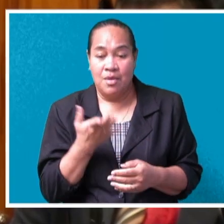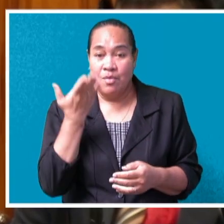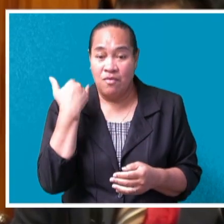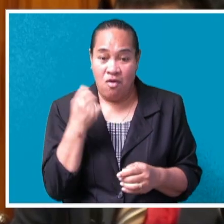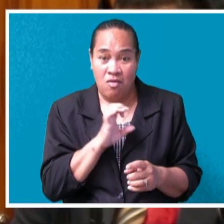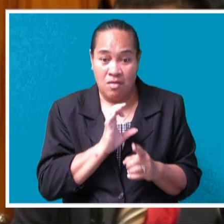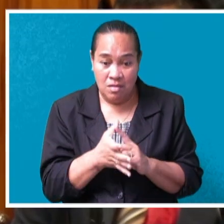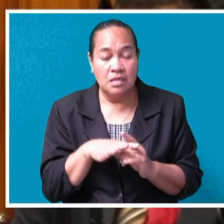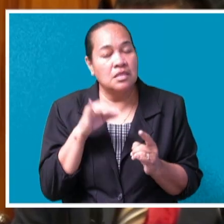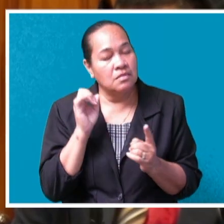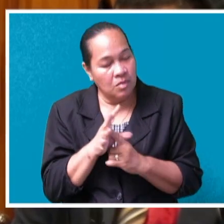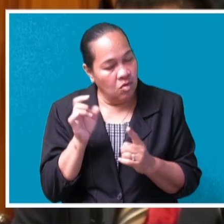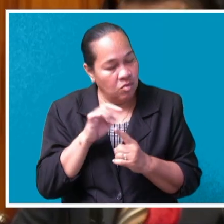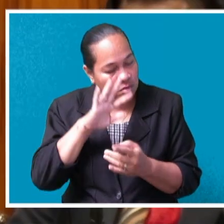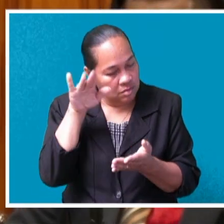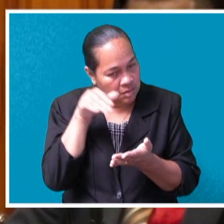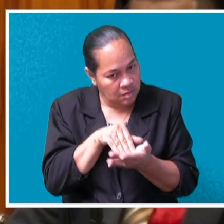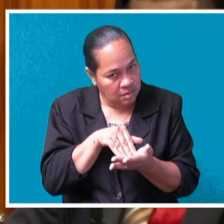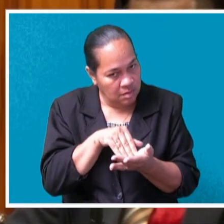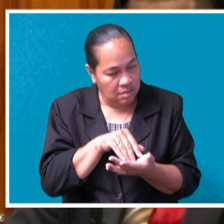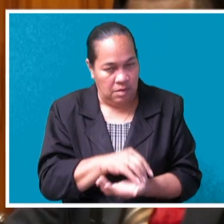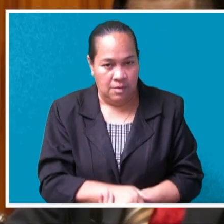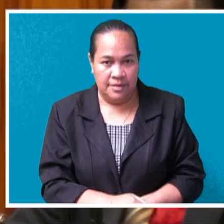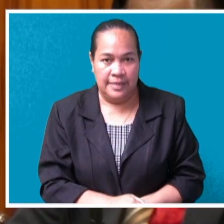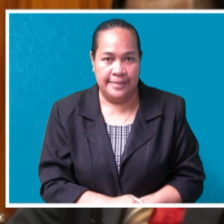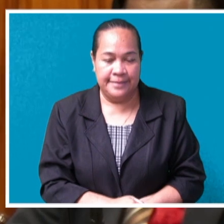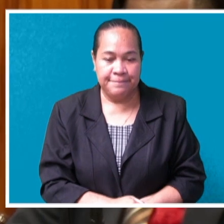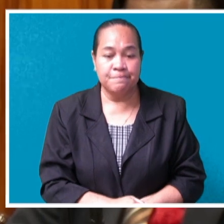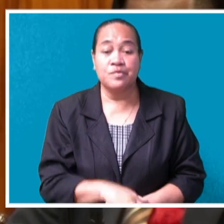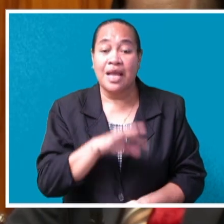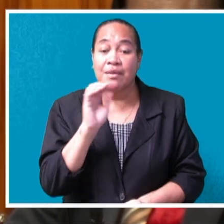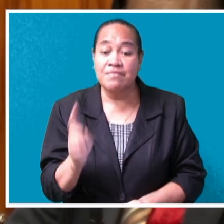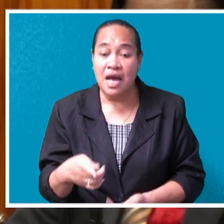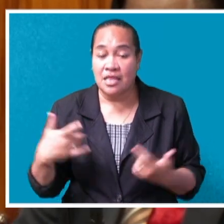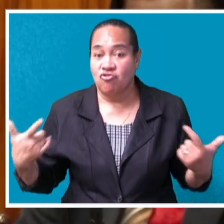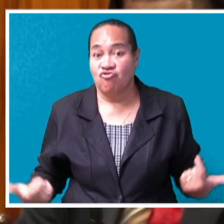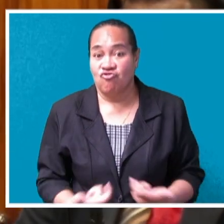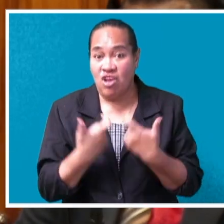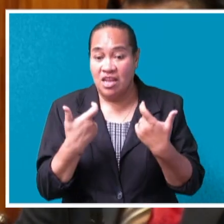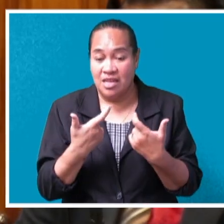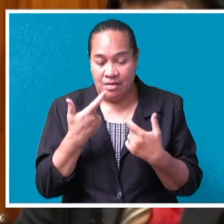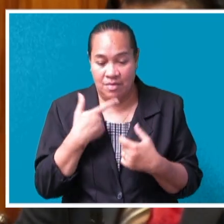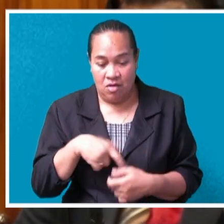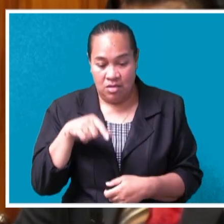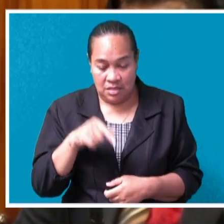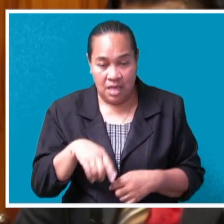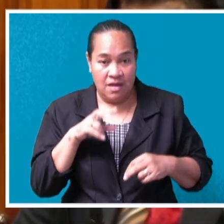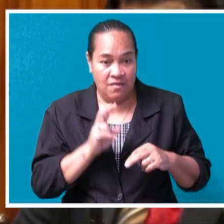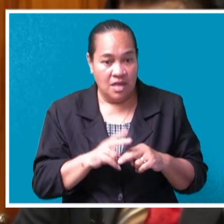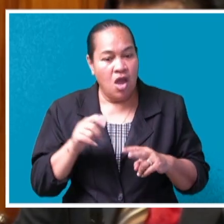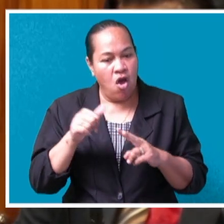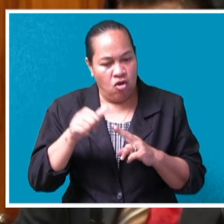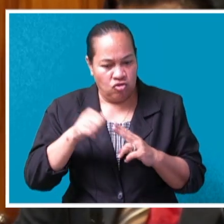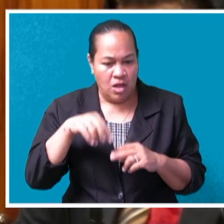remain important considerations. However, the security challenges confronting Fiji and the wider Pacific